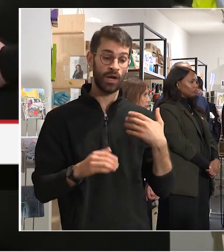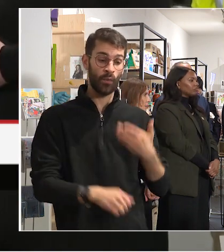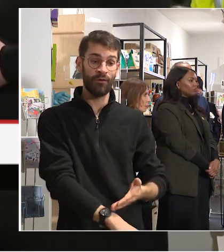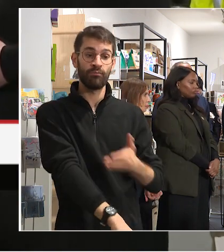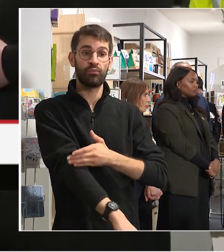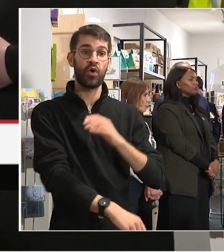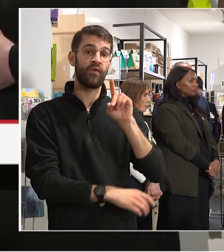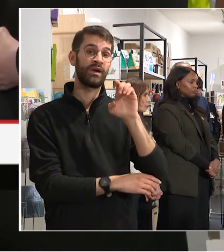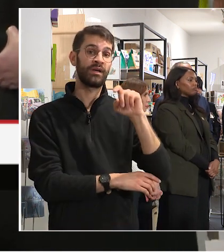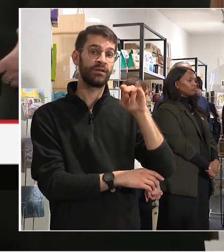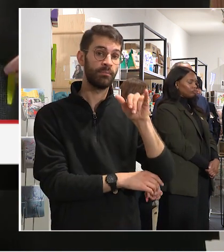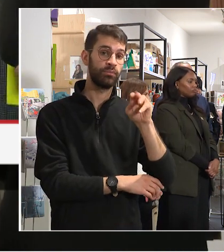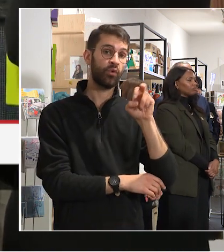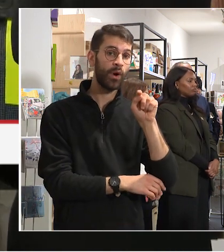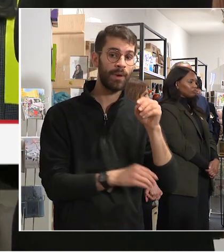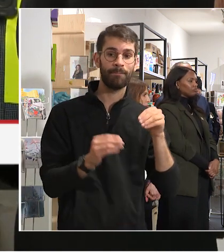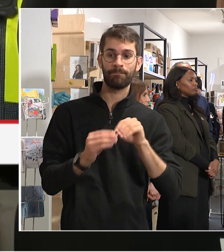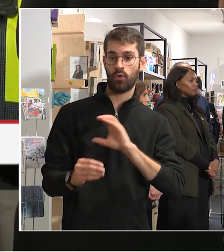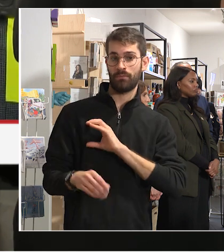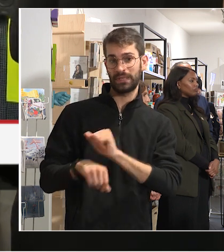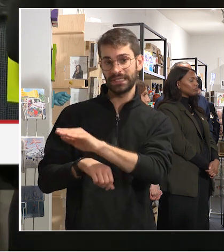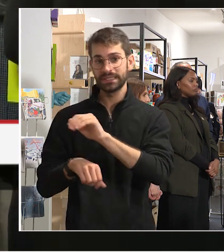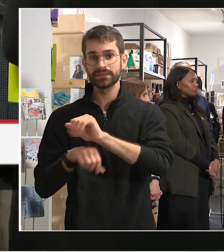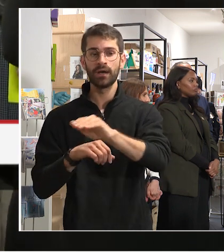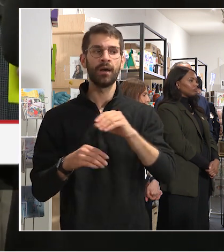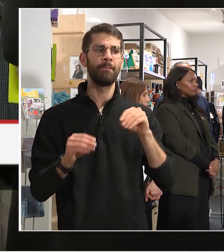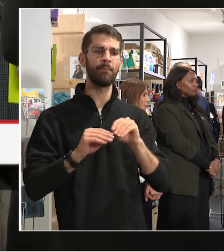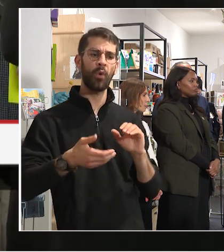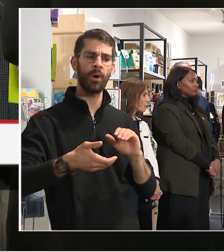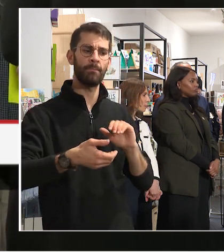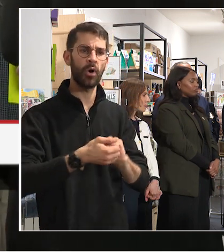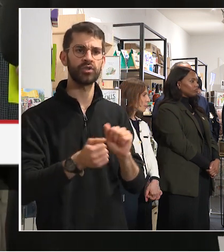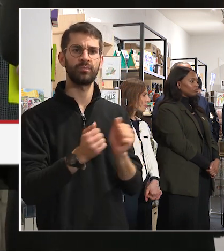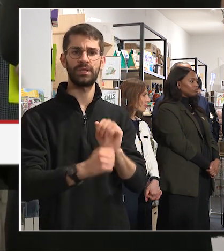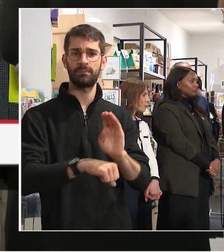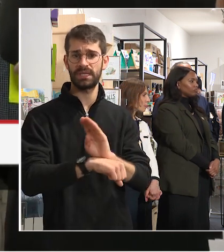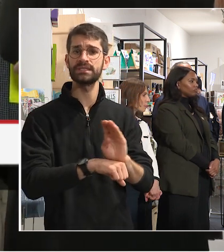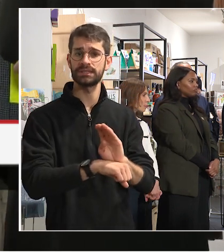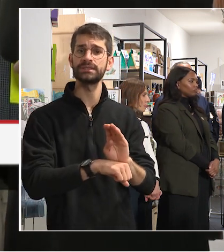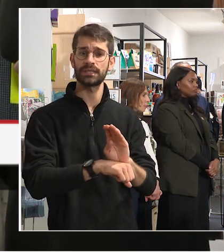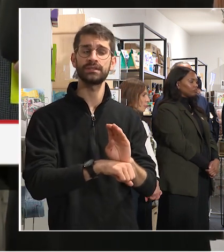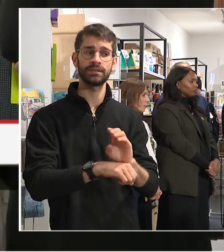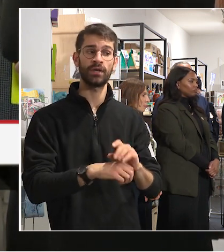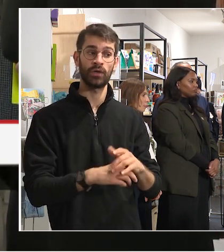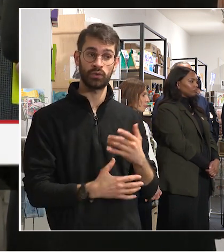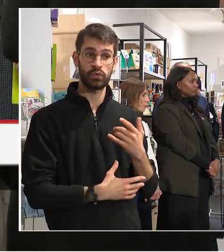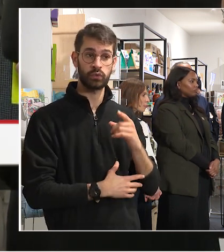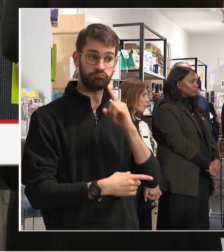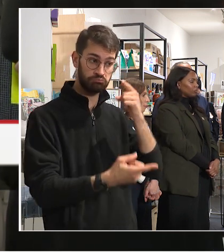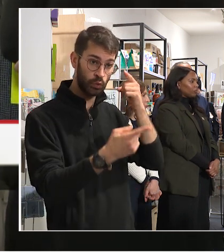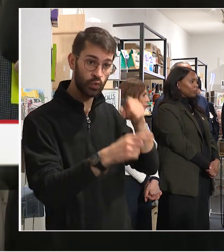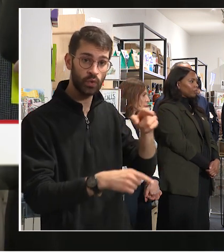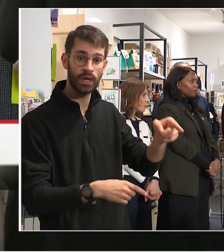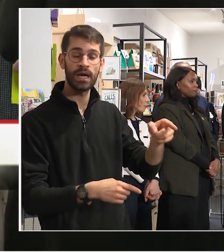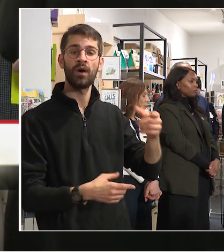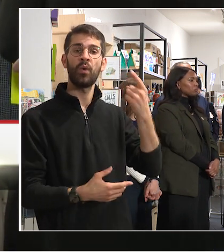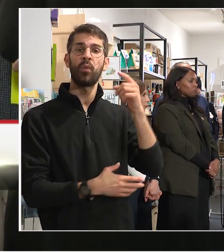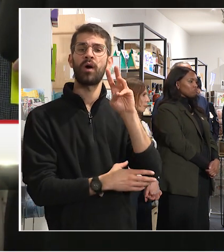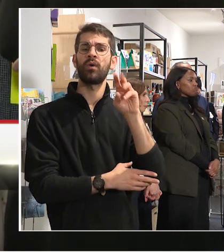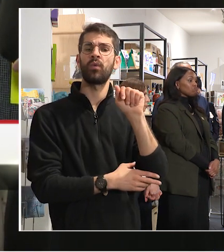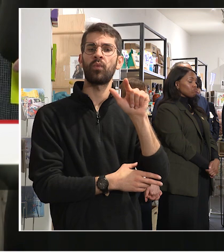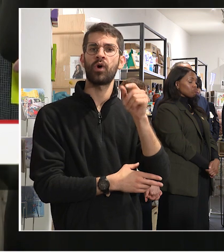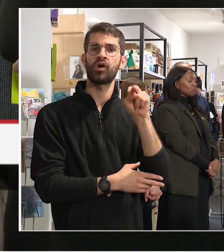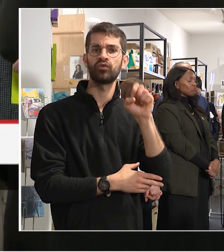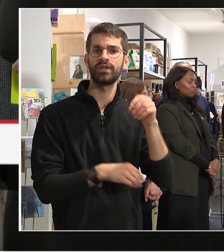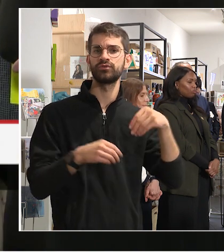more partnerships with the businesses themselves. The chief will tell you that one of the Walgreens stores